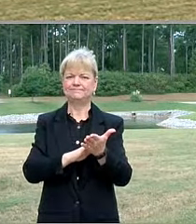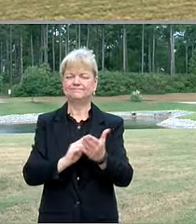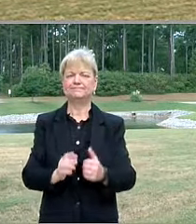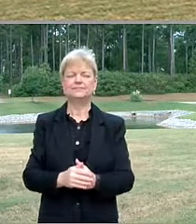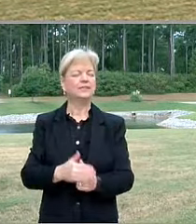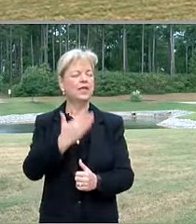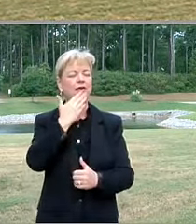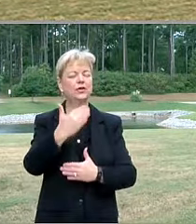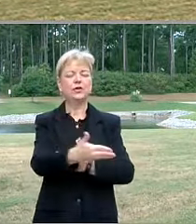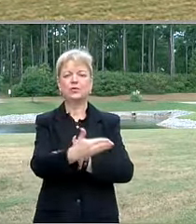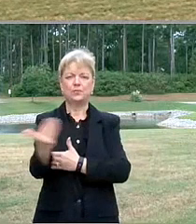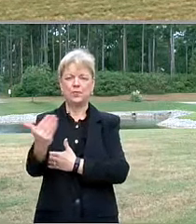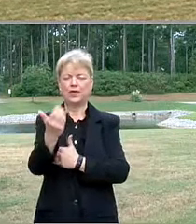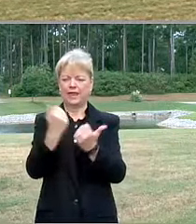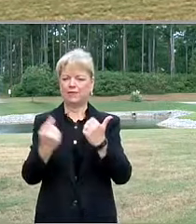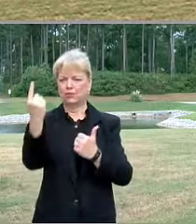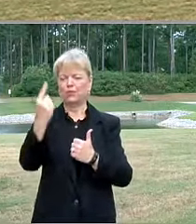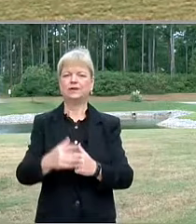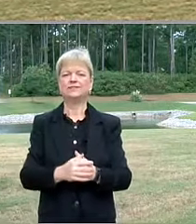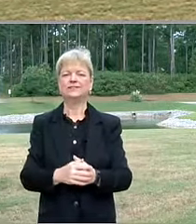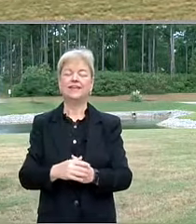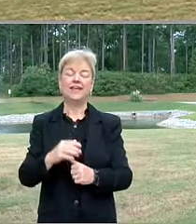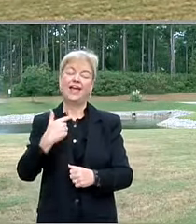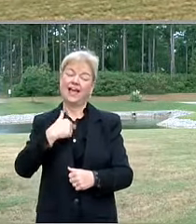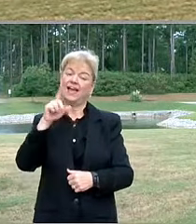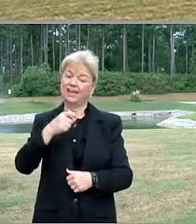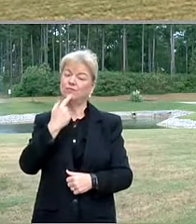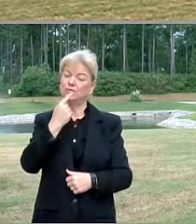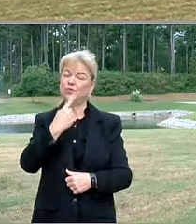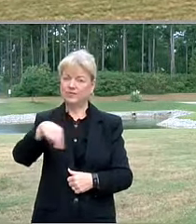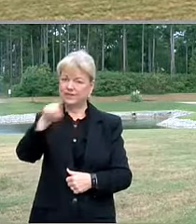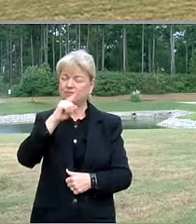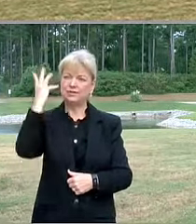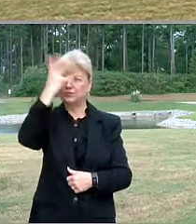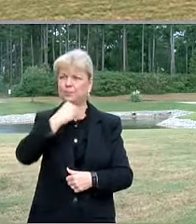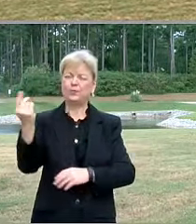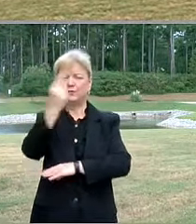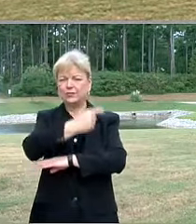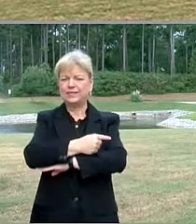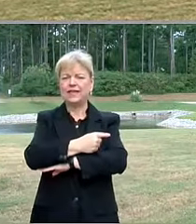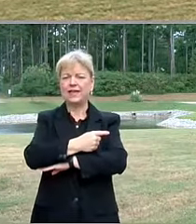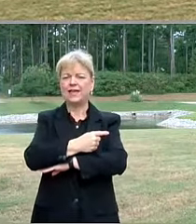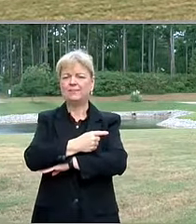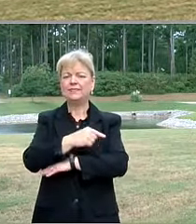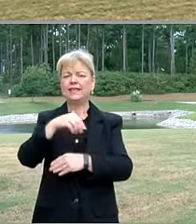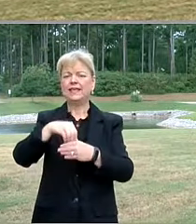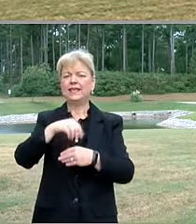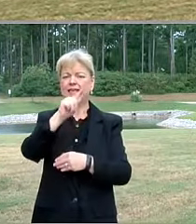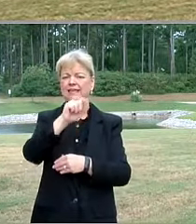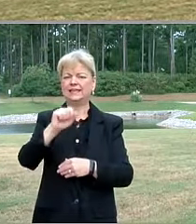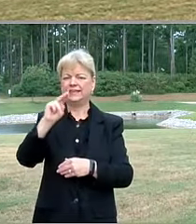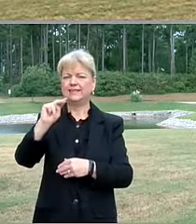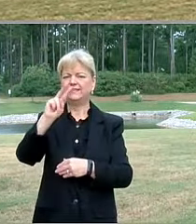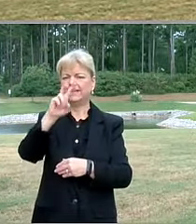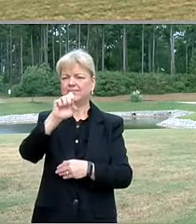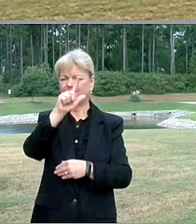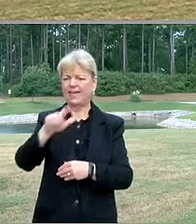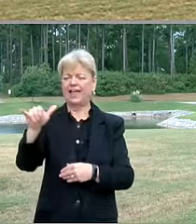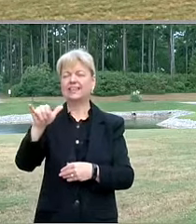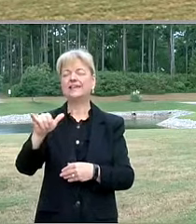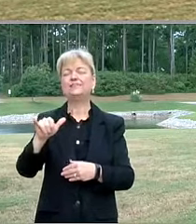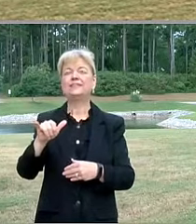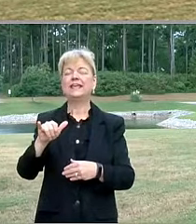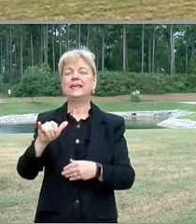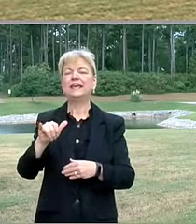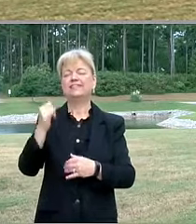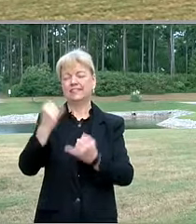Well, good morning, everybody. I have to tell you, it is a beautiful day in the Tennessee Valley. The last time I stood up here, it